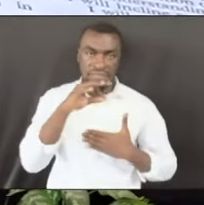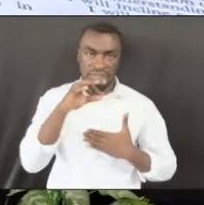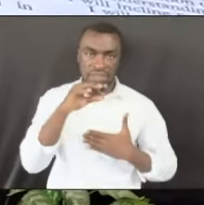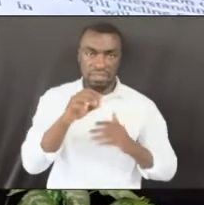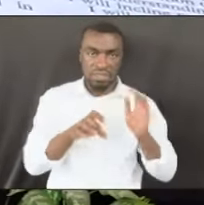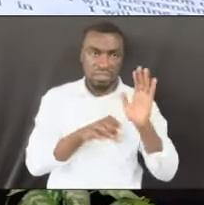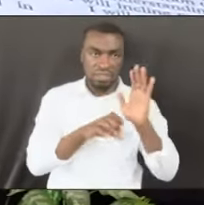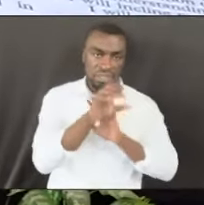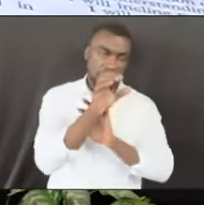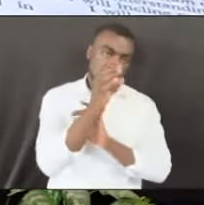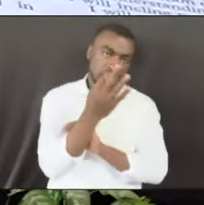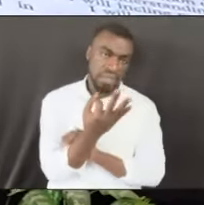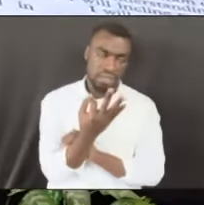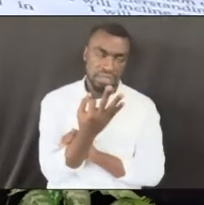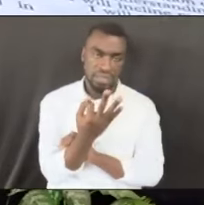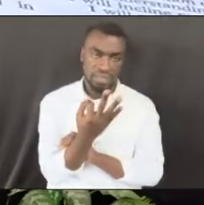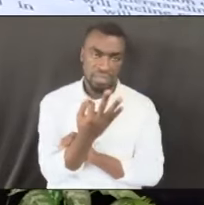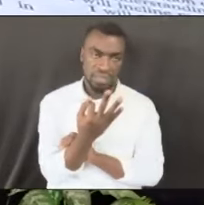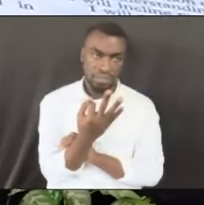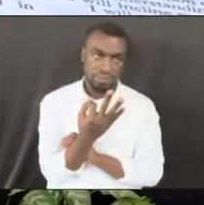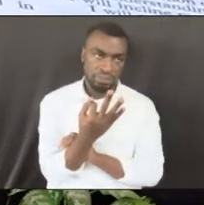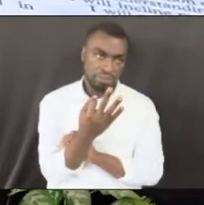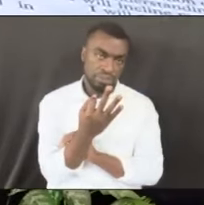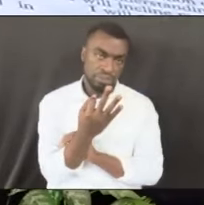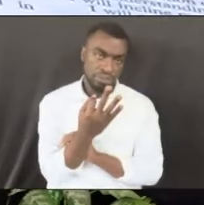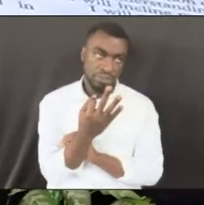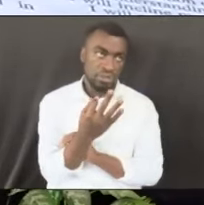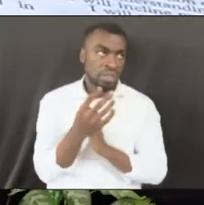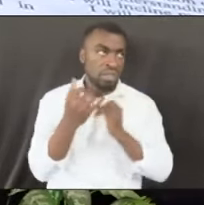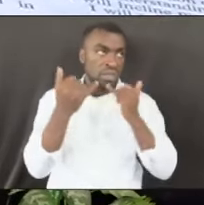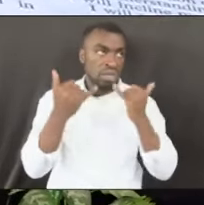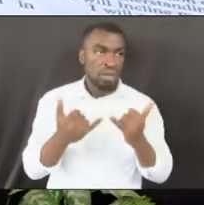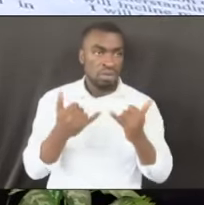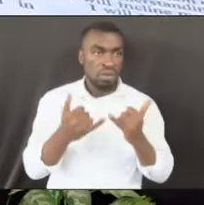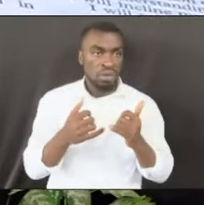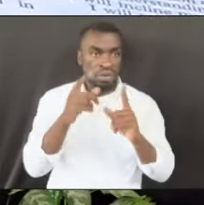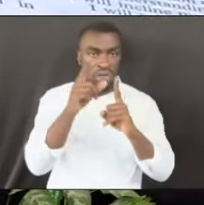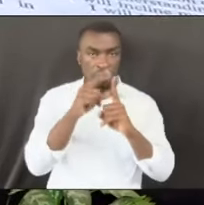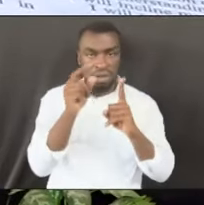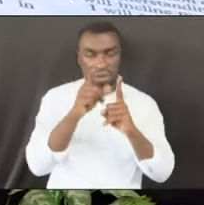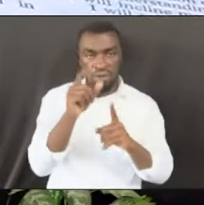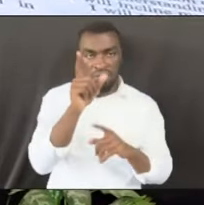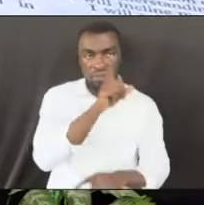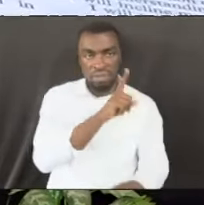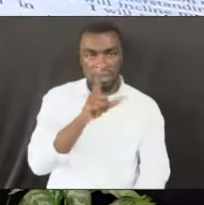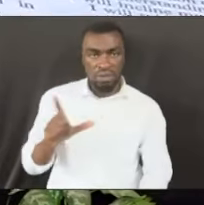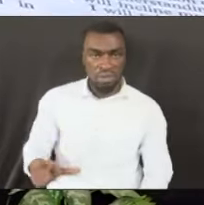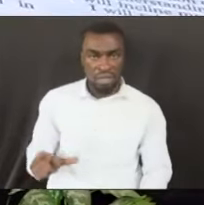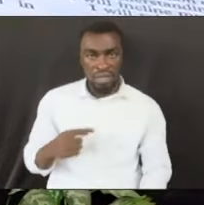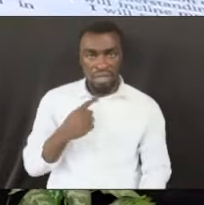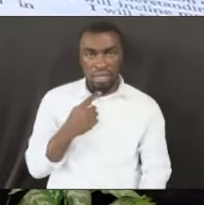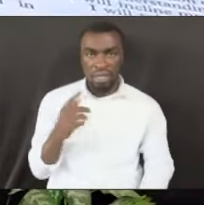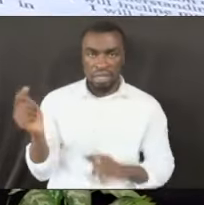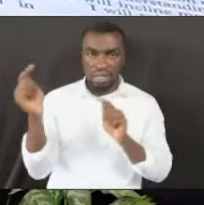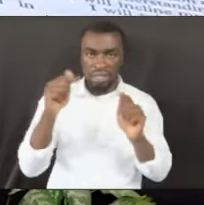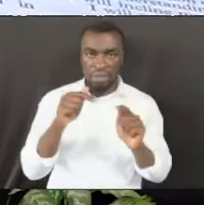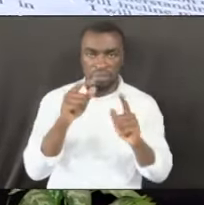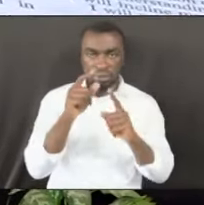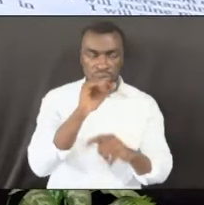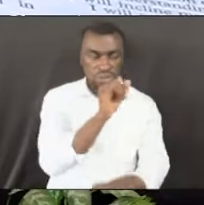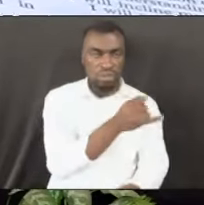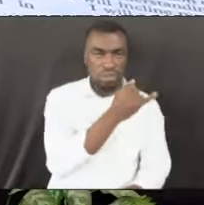Chapter 3 again. Now the word of the Lord came to Jonah the second time, saying, same